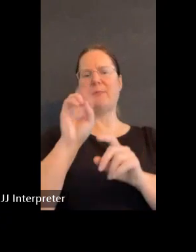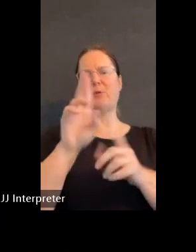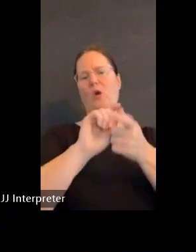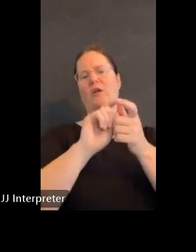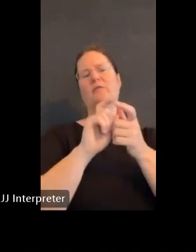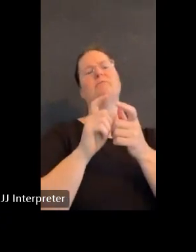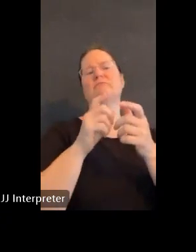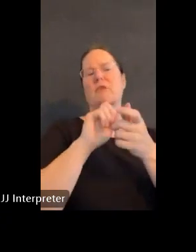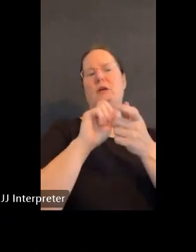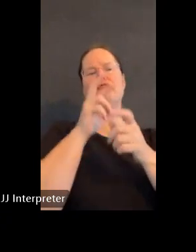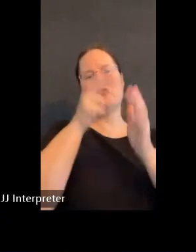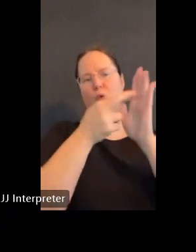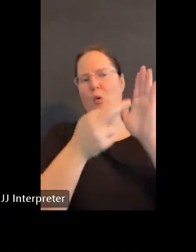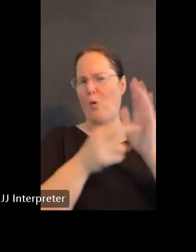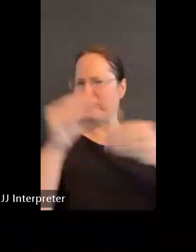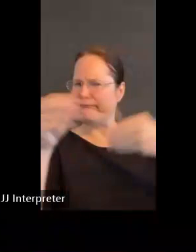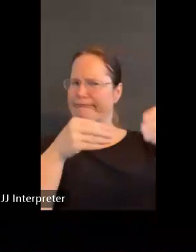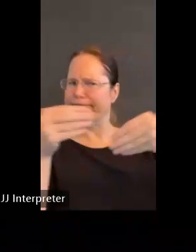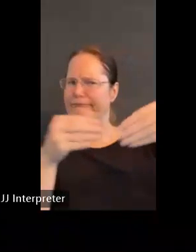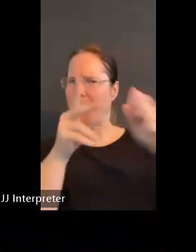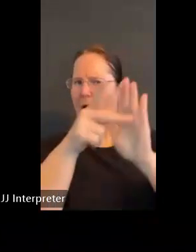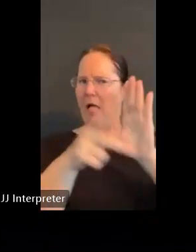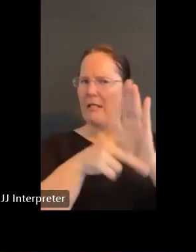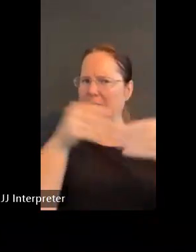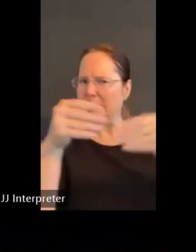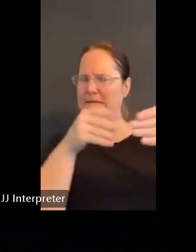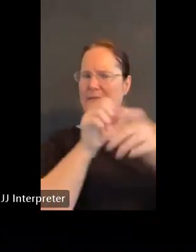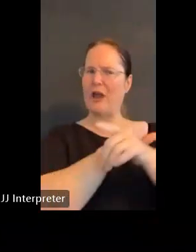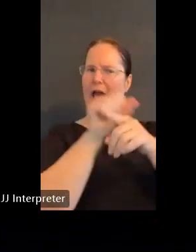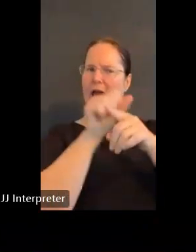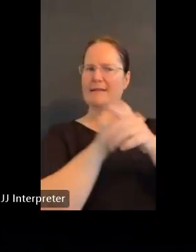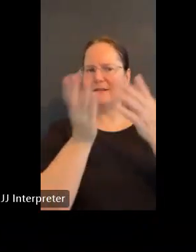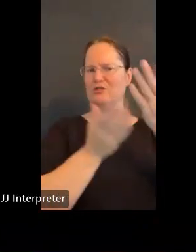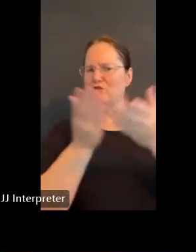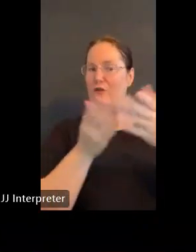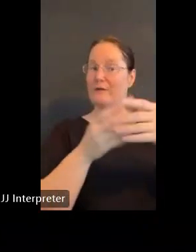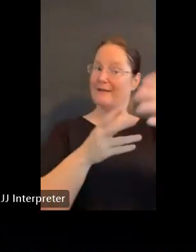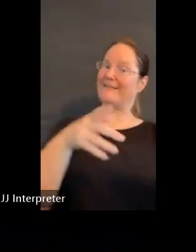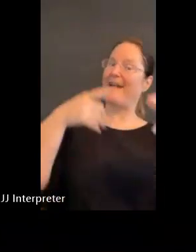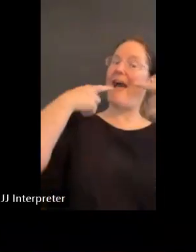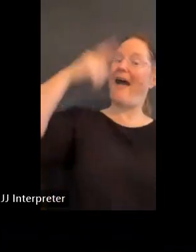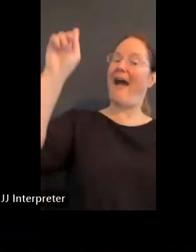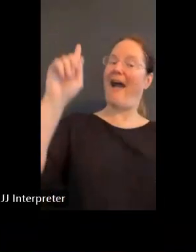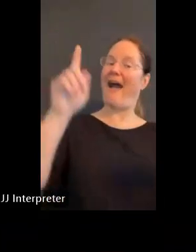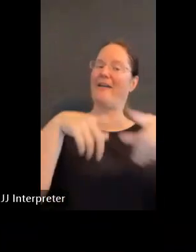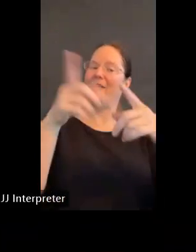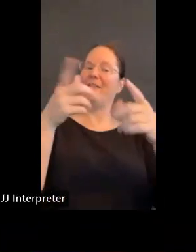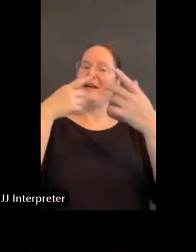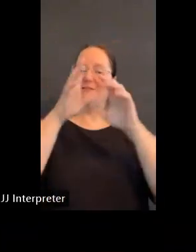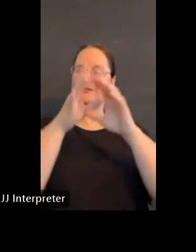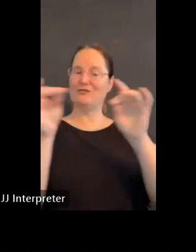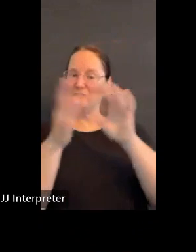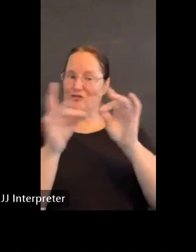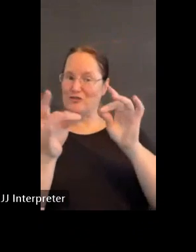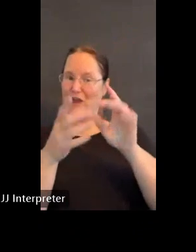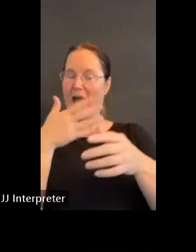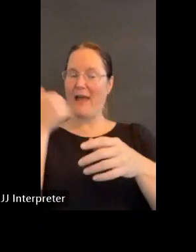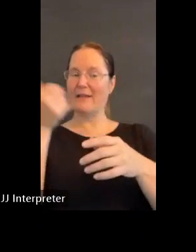invite anyone, I hope the chat is working correctly now, and because I do see comments coming through. If you know of